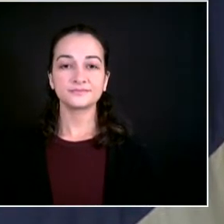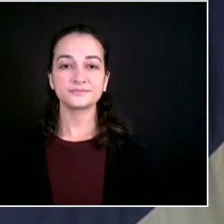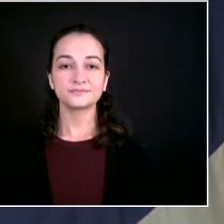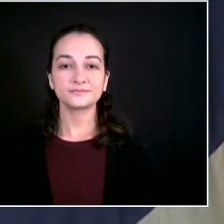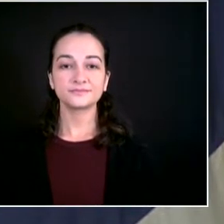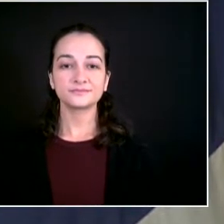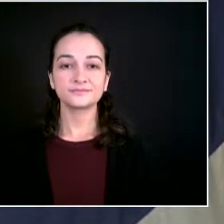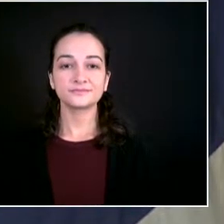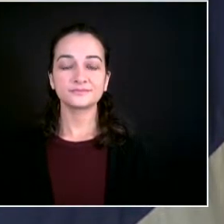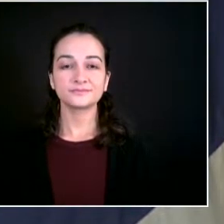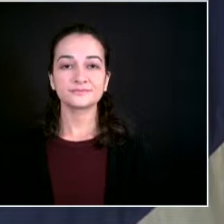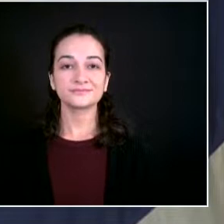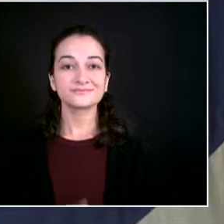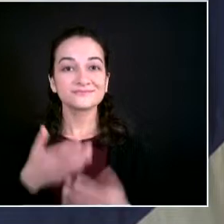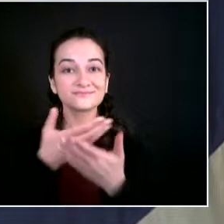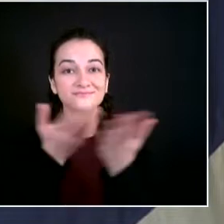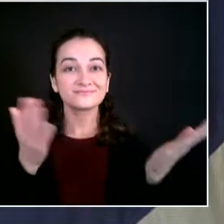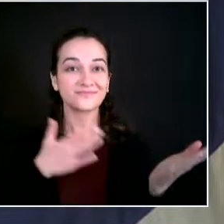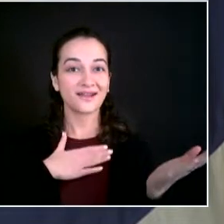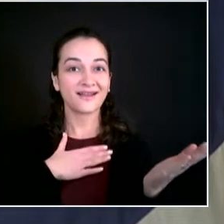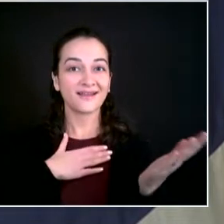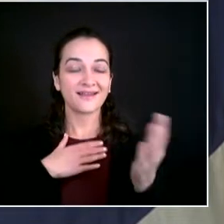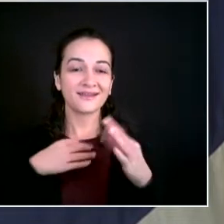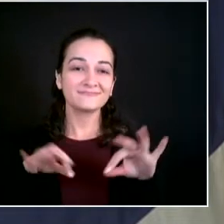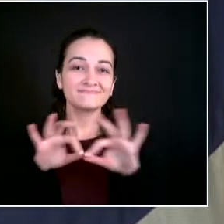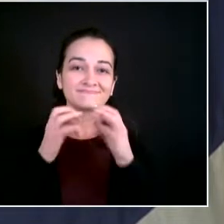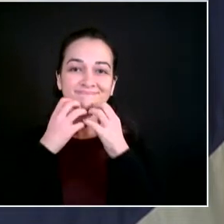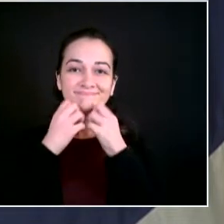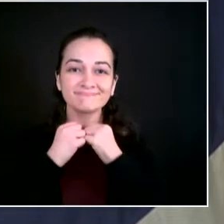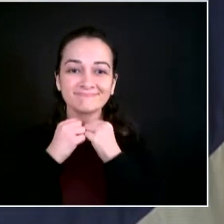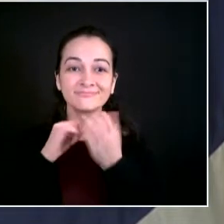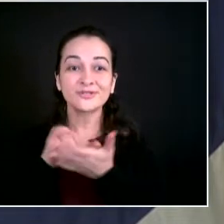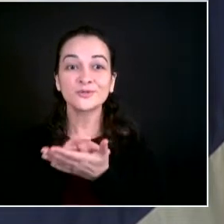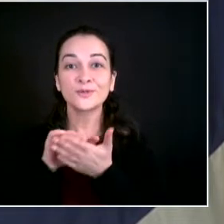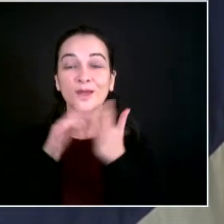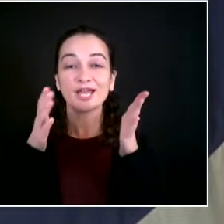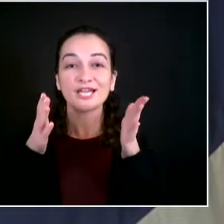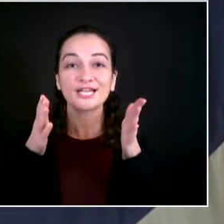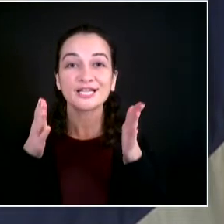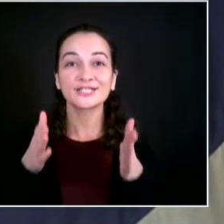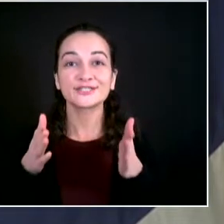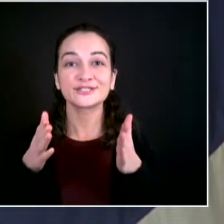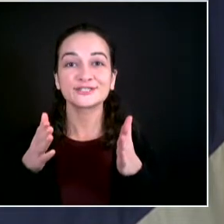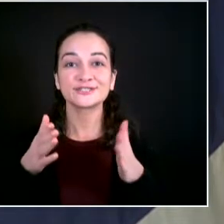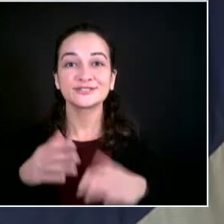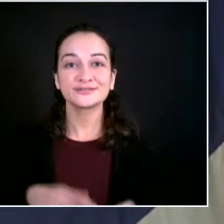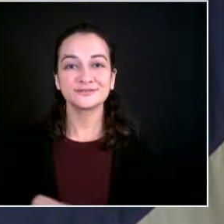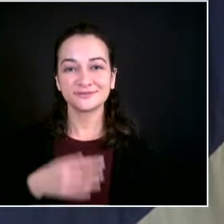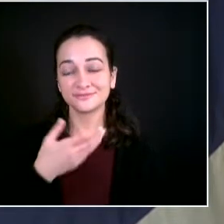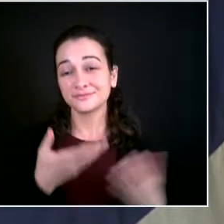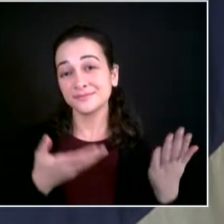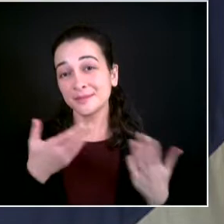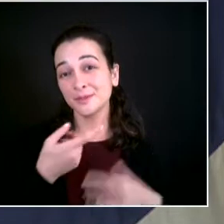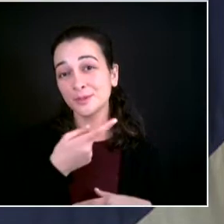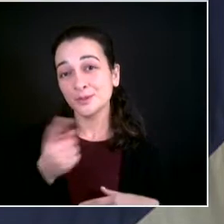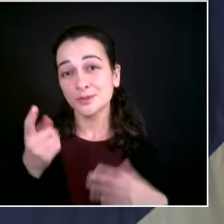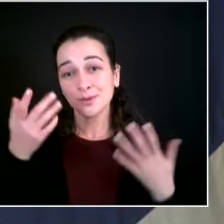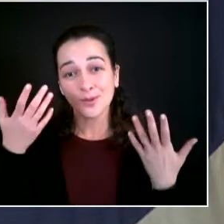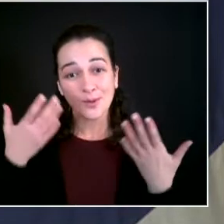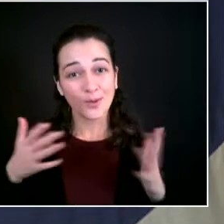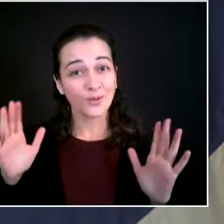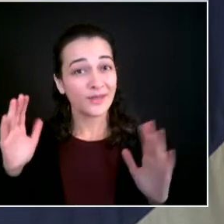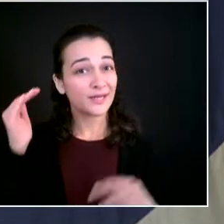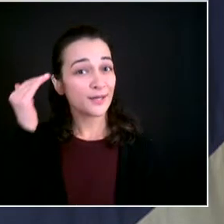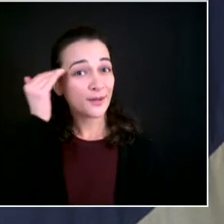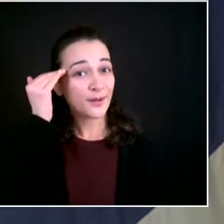My fellow New Yorkers, as you may have heard, the Department of Justice has directed